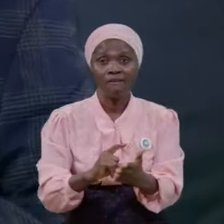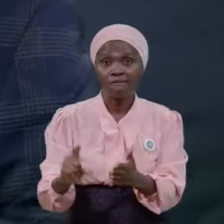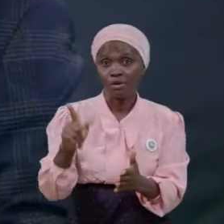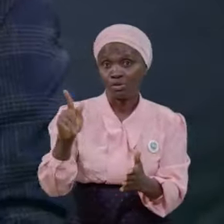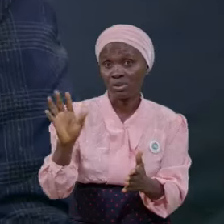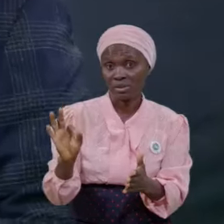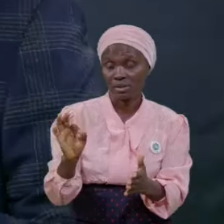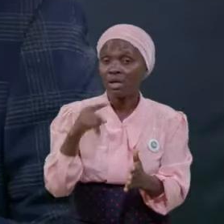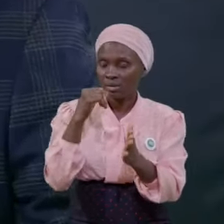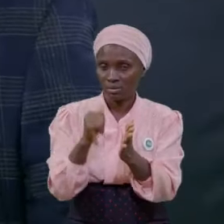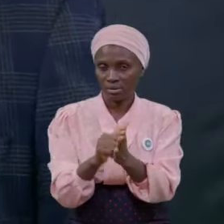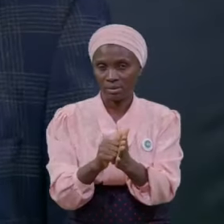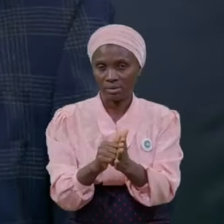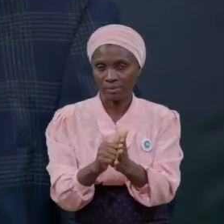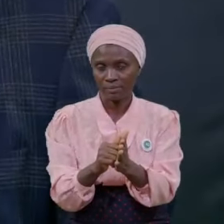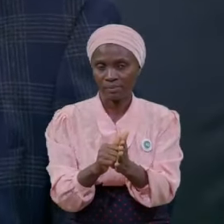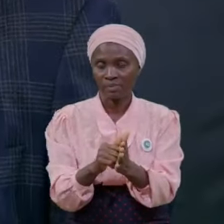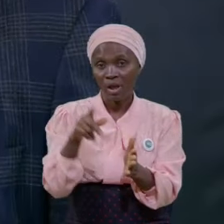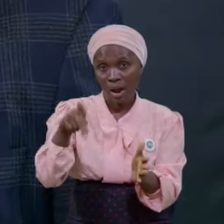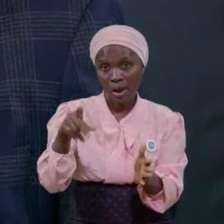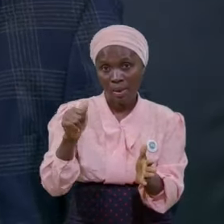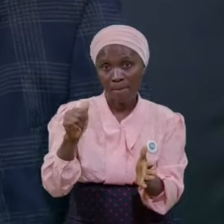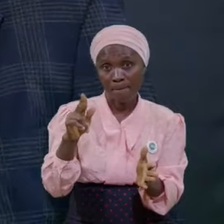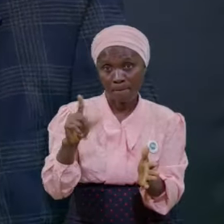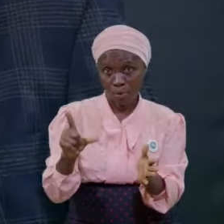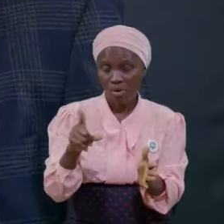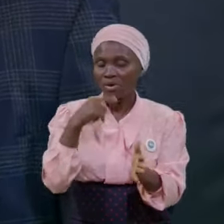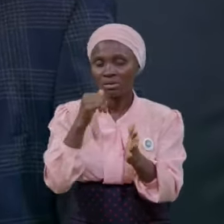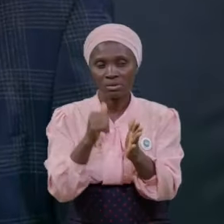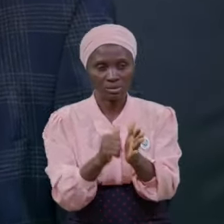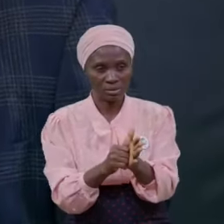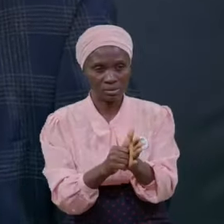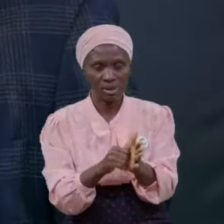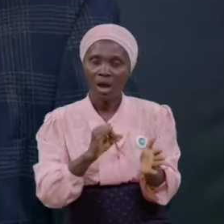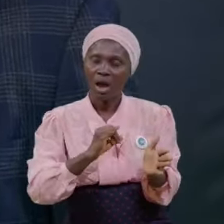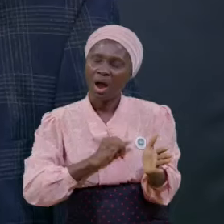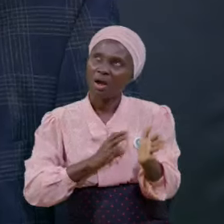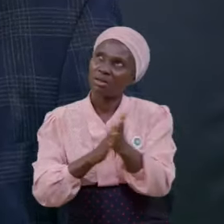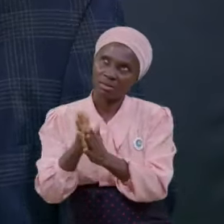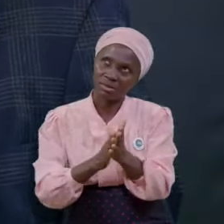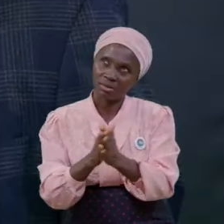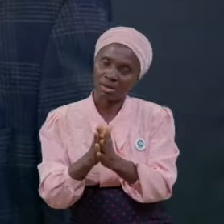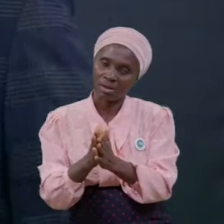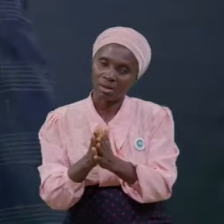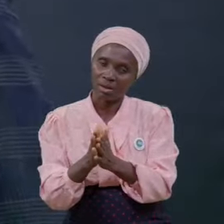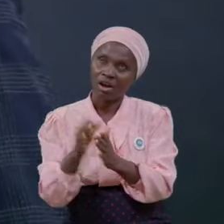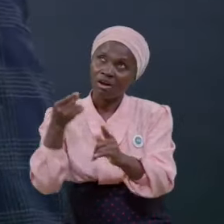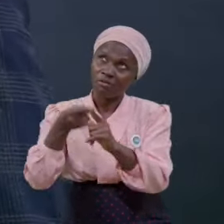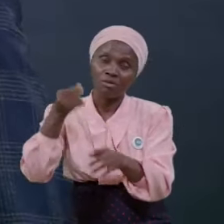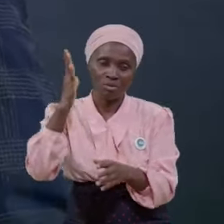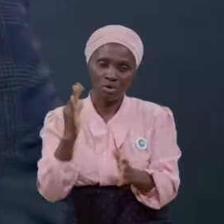Paul said, I would to God that not only thou,